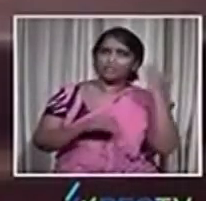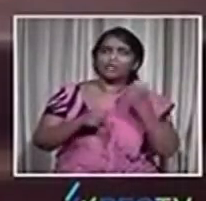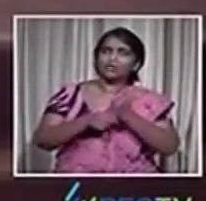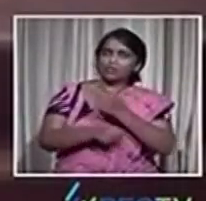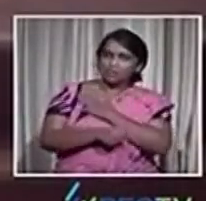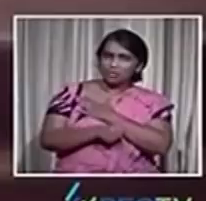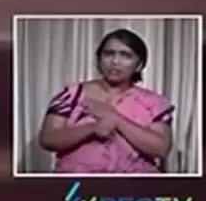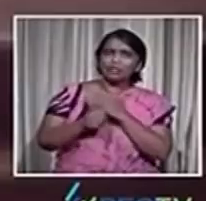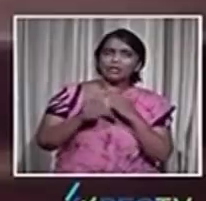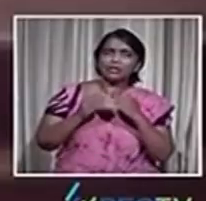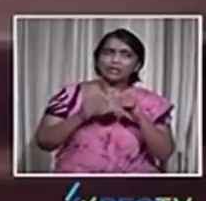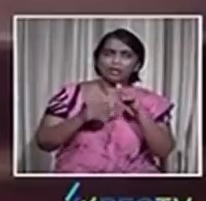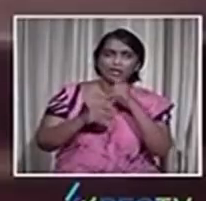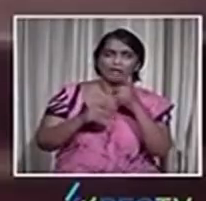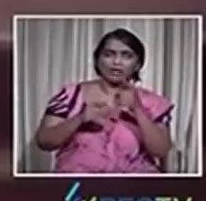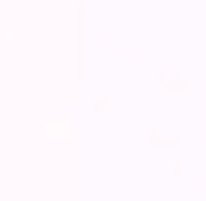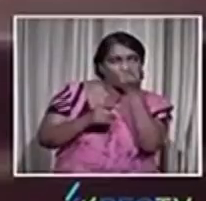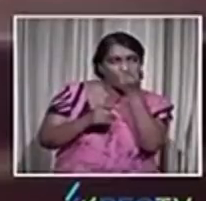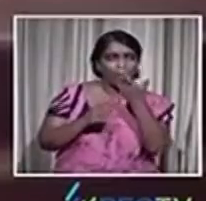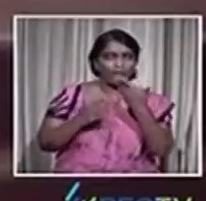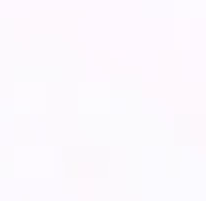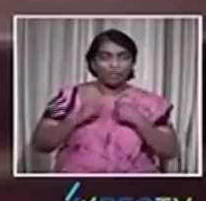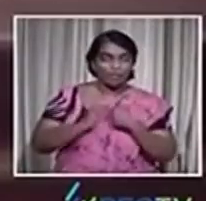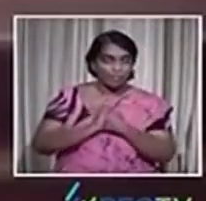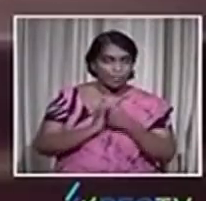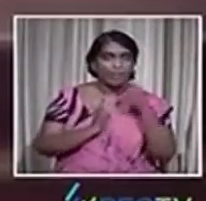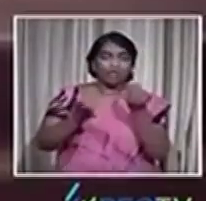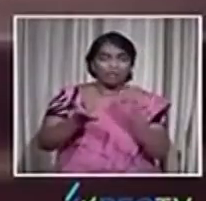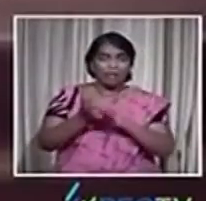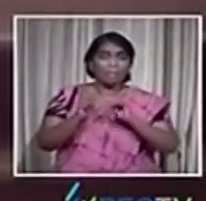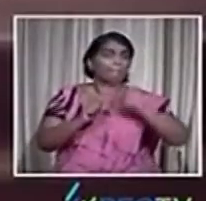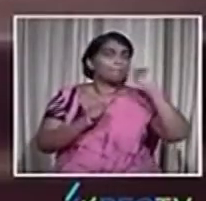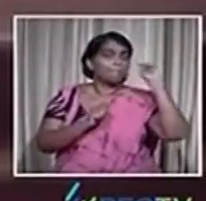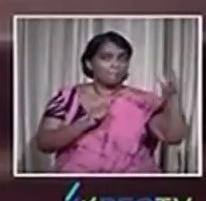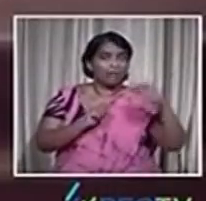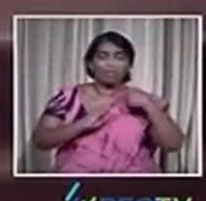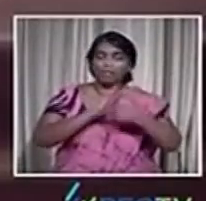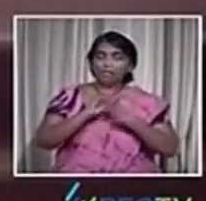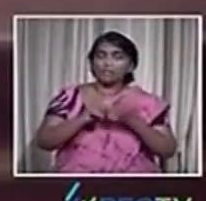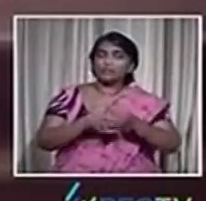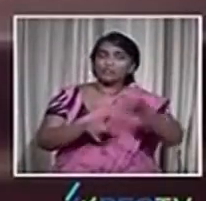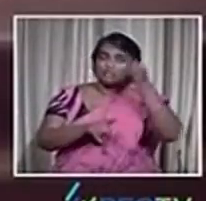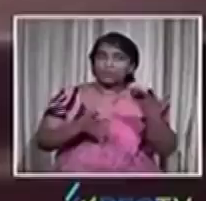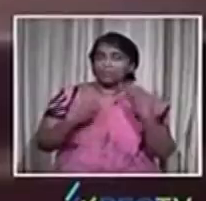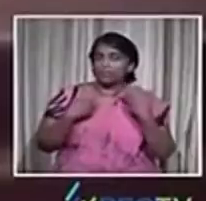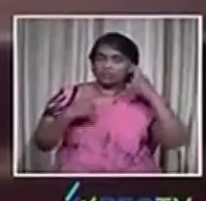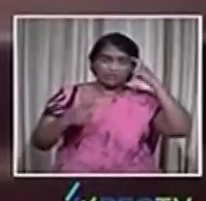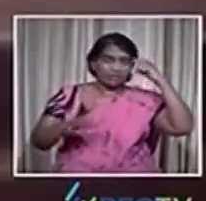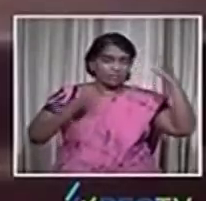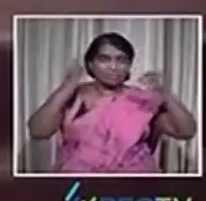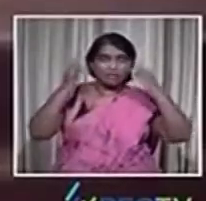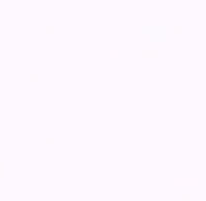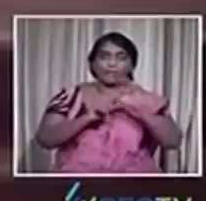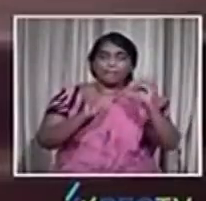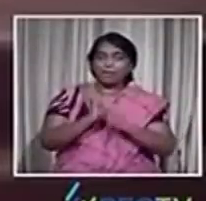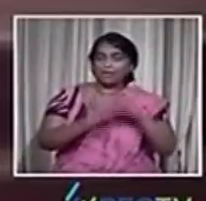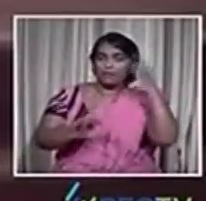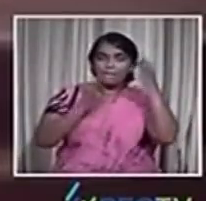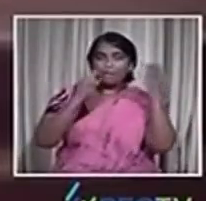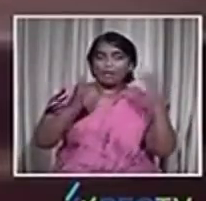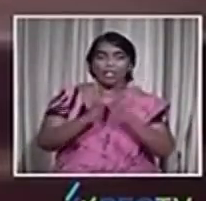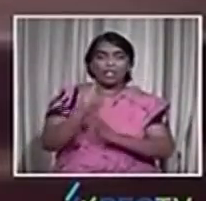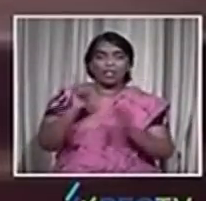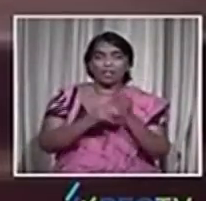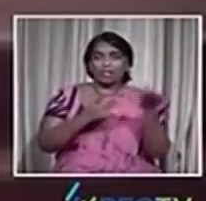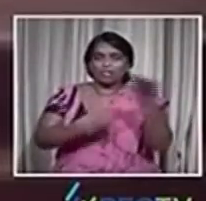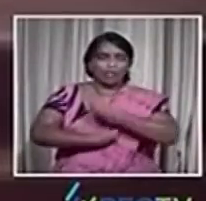the country. This is my personal opinion. If there is no one, give it to Harsha De Silva. Appoint him the president for 6 months. We need someone